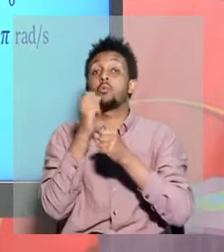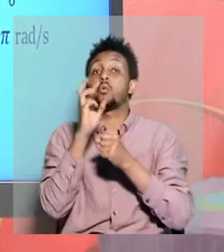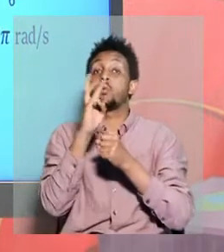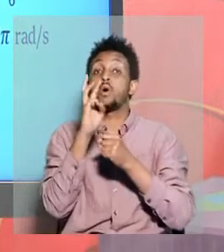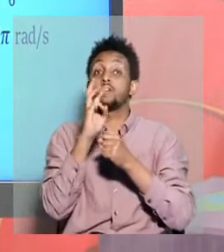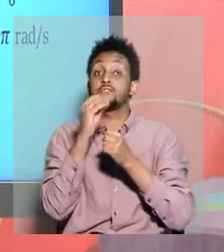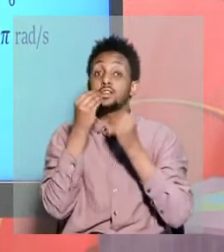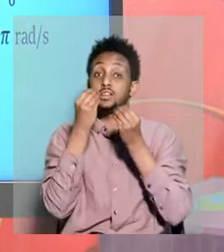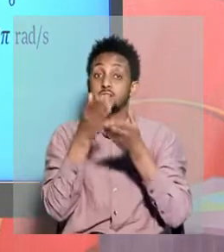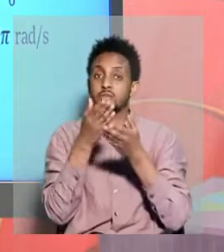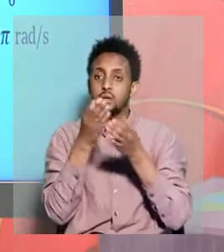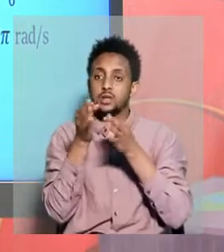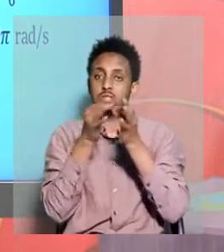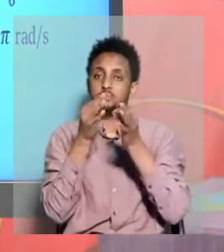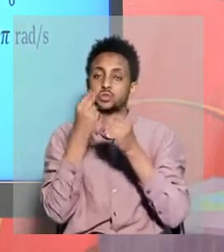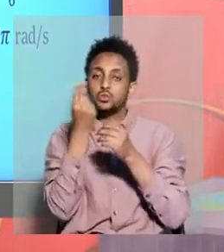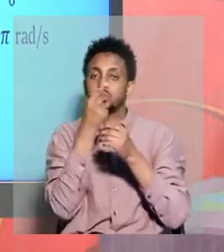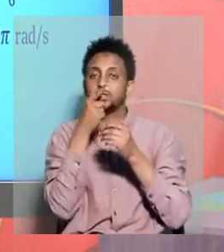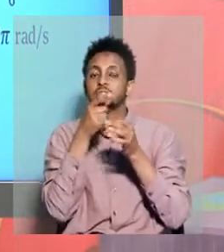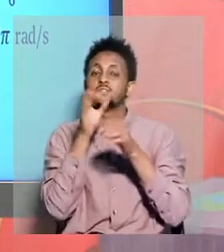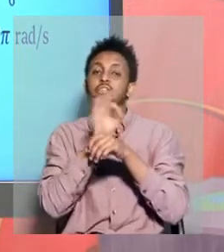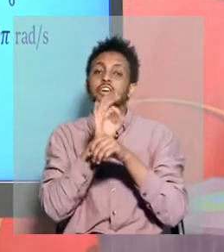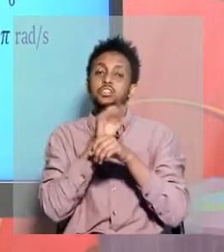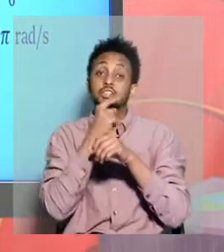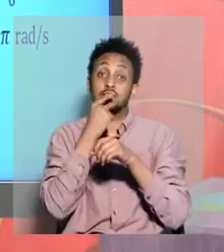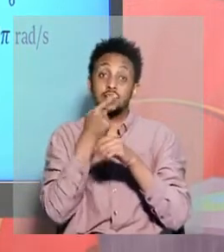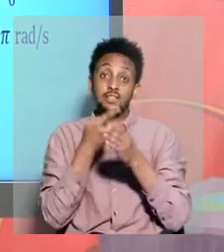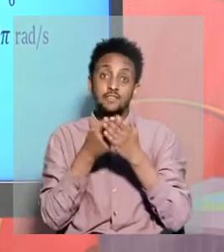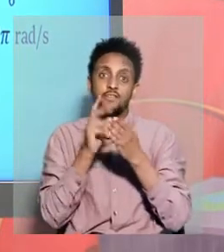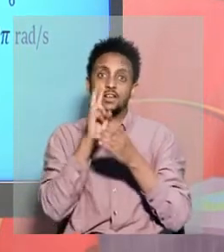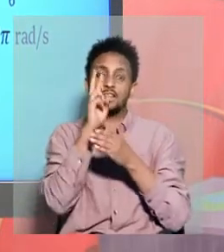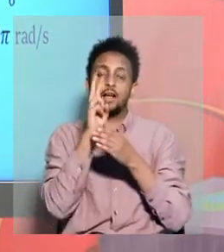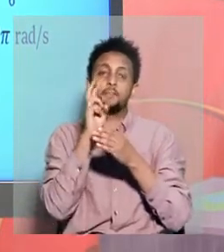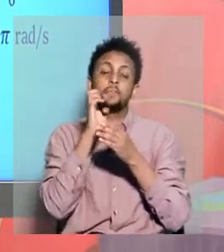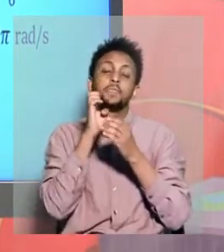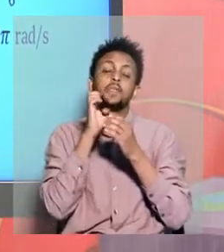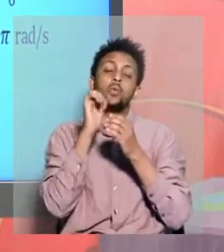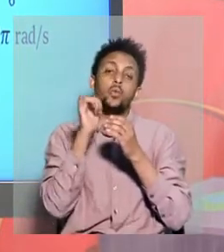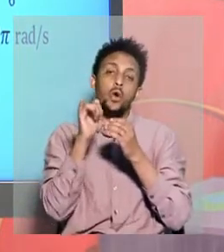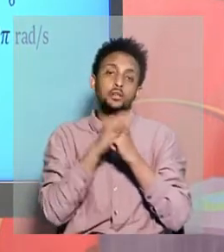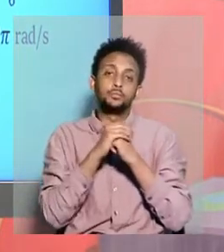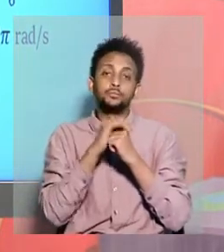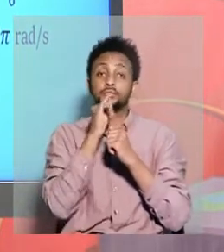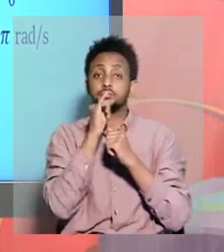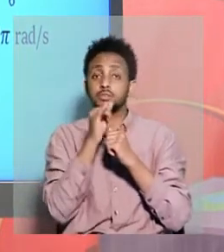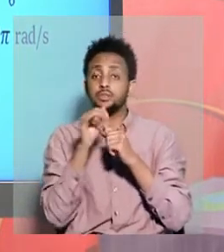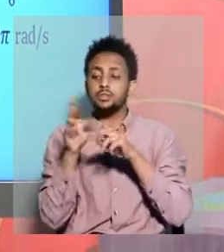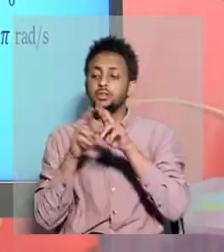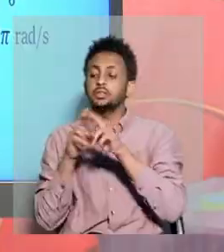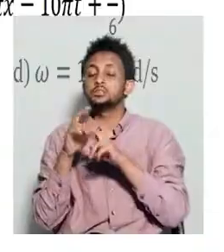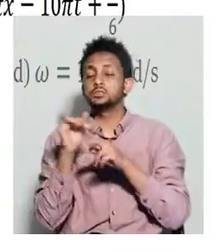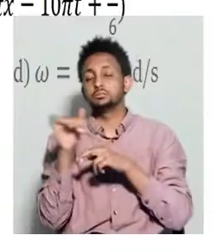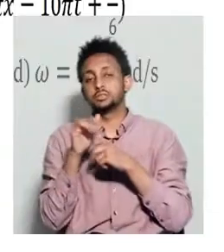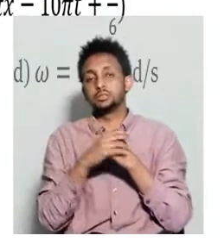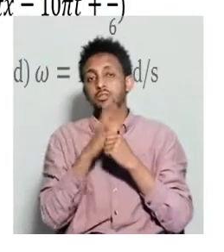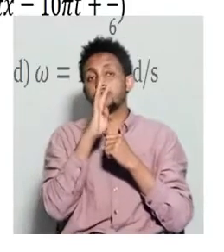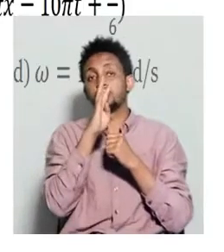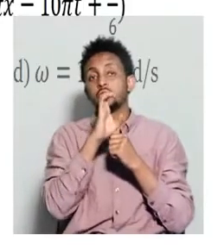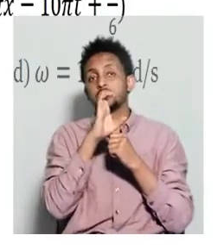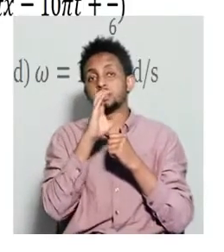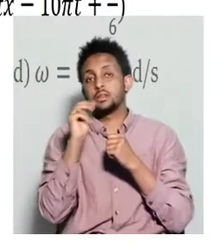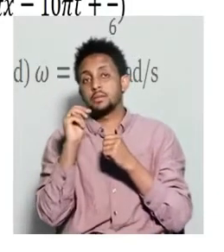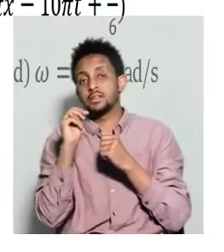is given or expressed using this function. It says that the vertical displacement y is related like this: 4